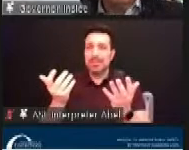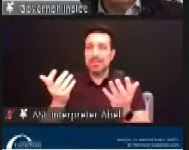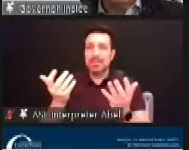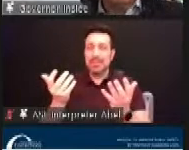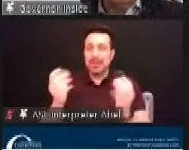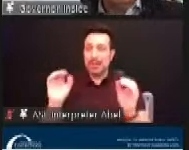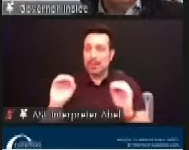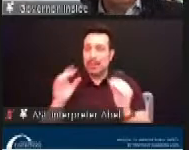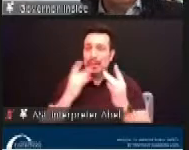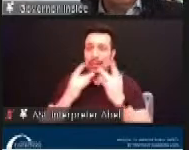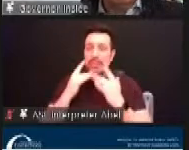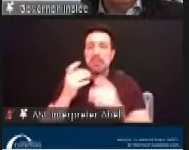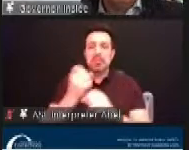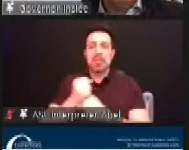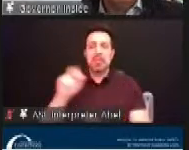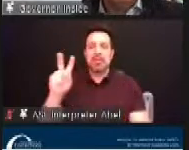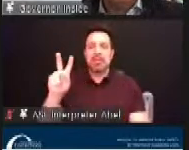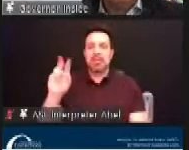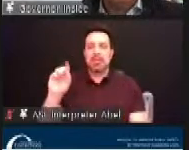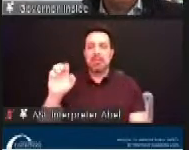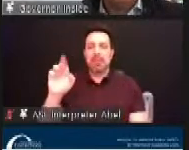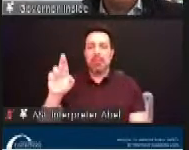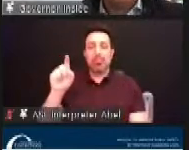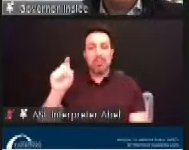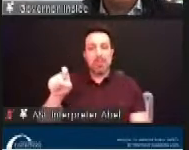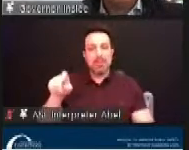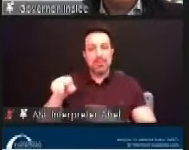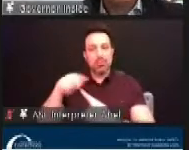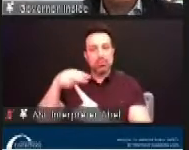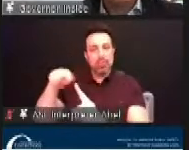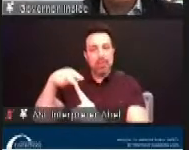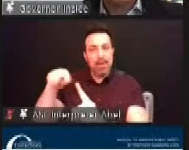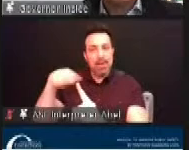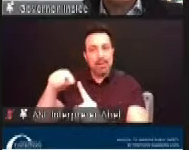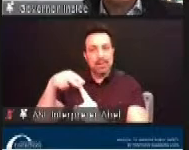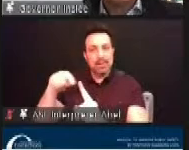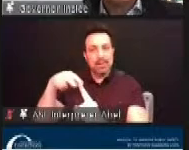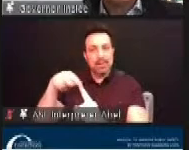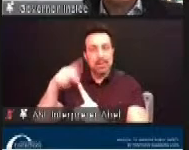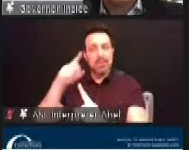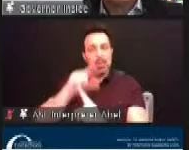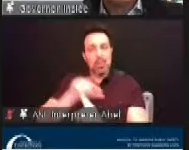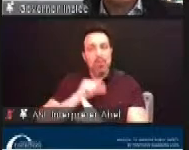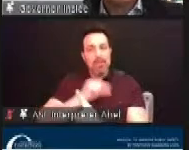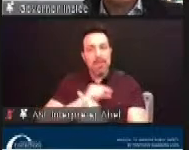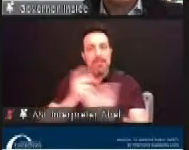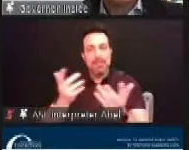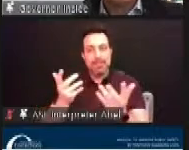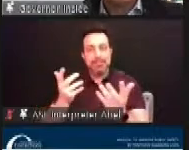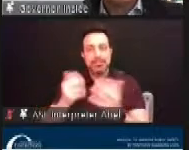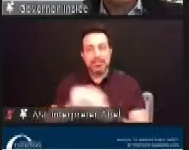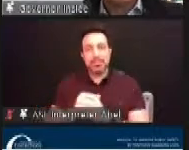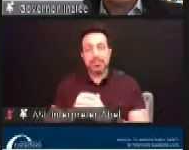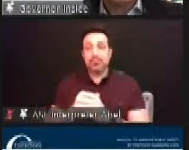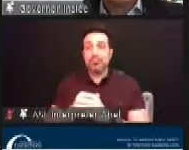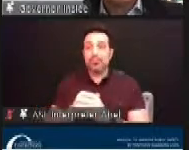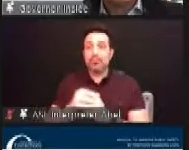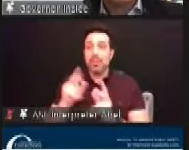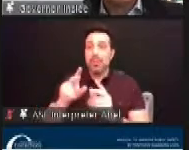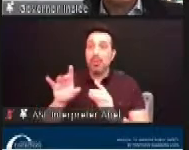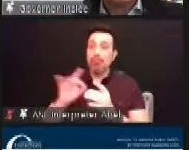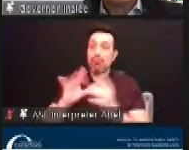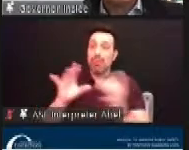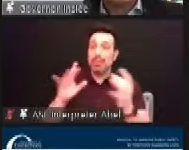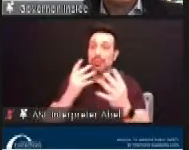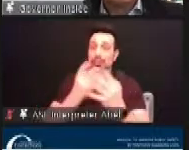they could get the voucher, but they had to be under supervision in order to qualify. And people who releasing from jails, we don't deal